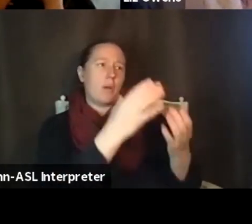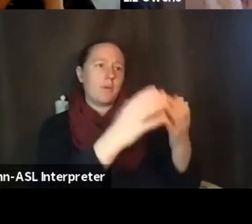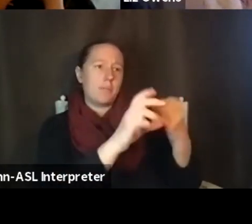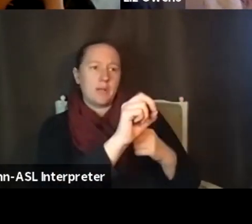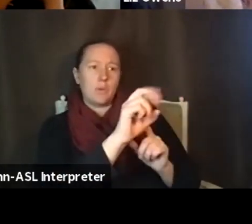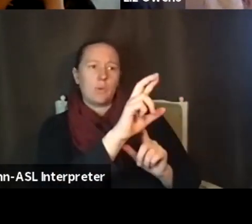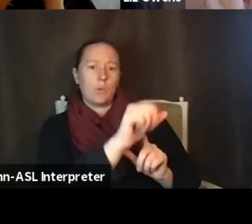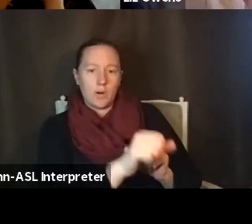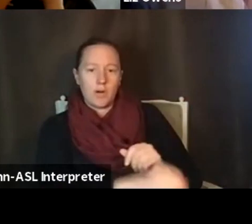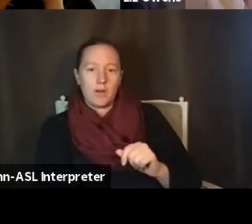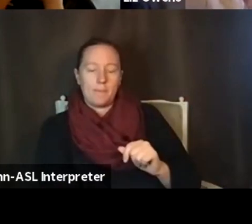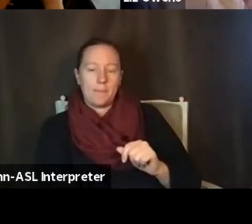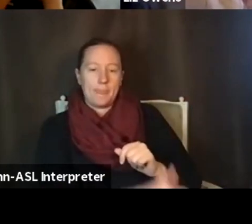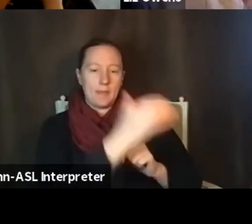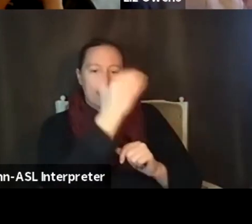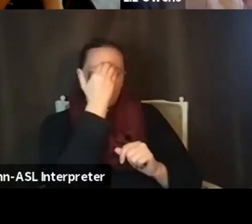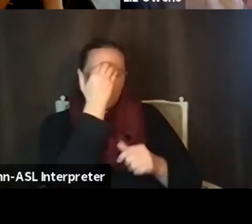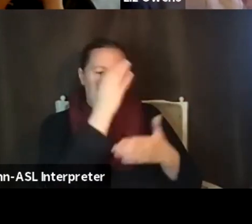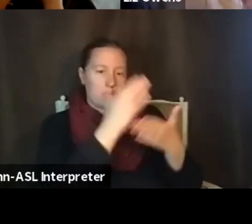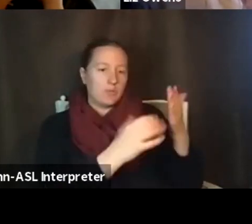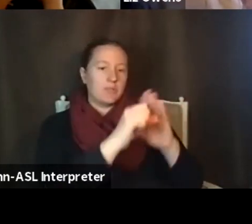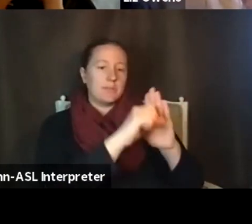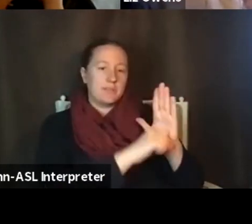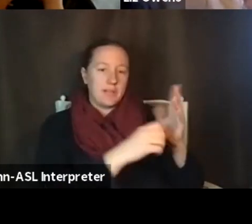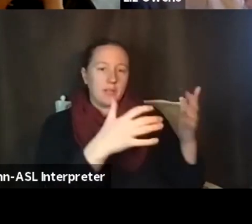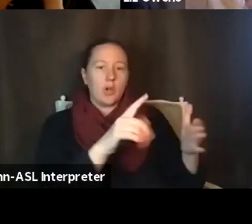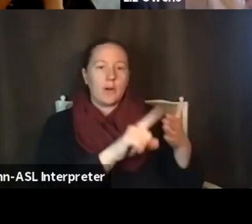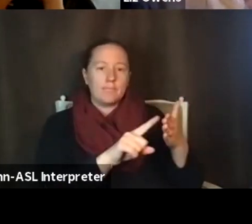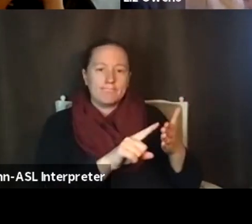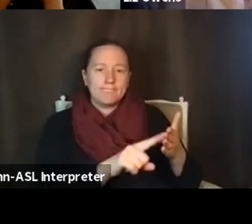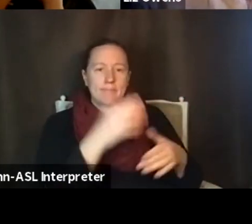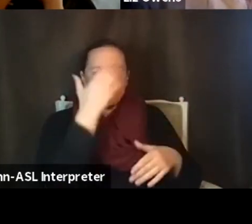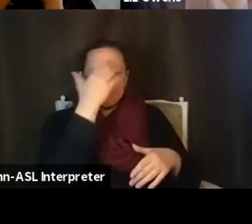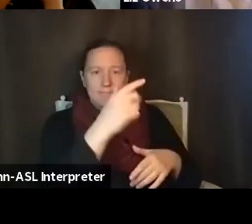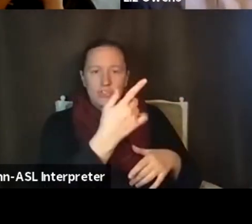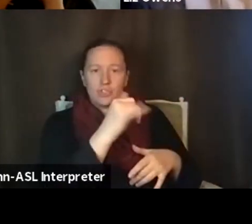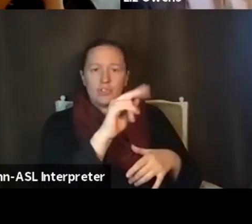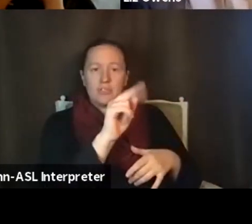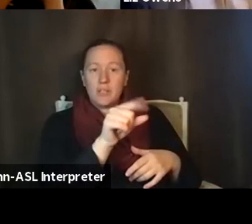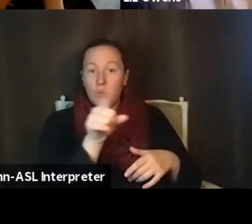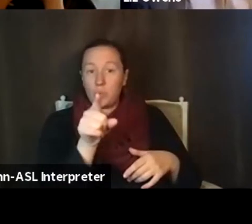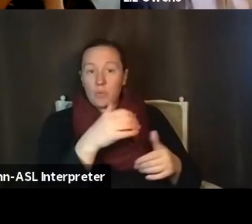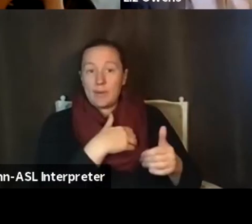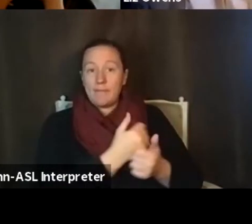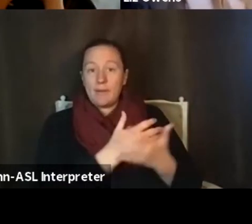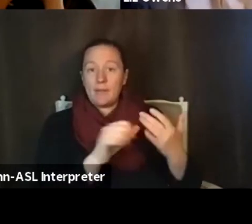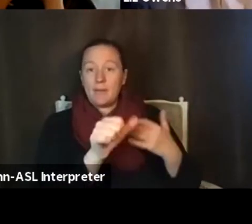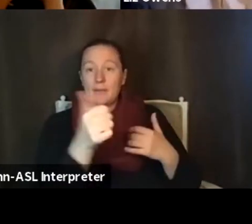I know there are some states that have explored that. I don't know, Gina, if you have anything else that came up in